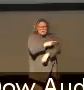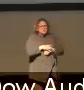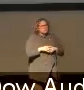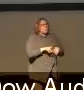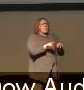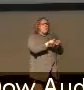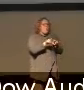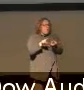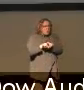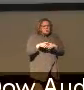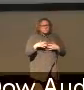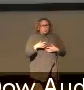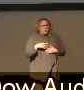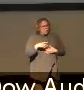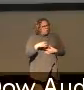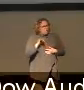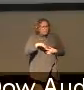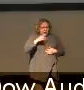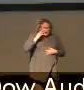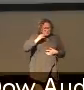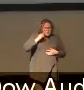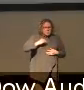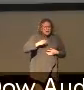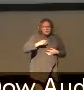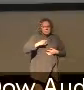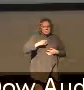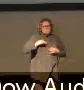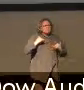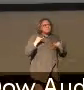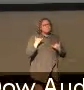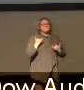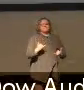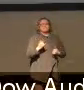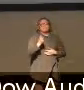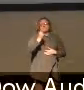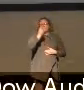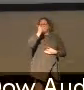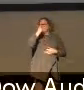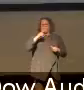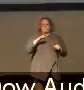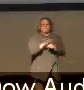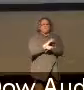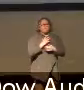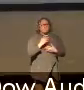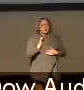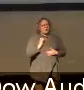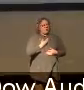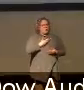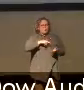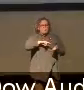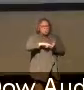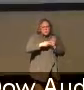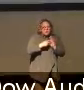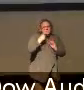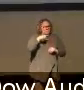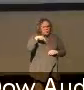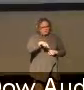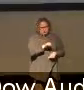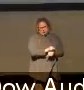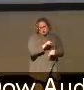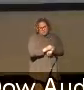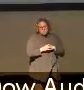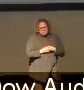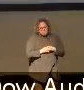also so deeply defines the role and the purpose of nursing. Amidst the very difficult and complex